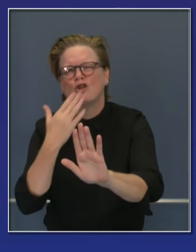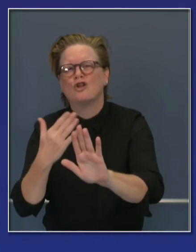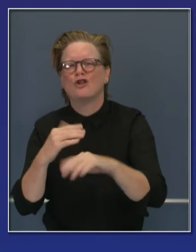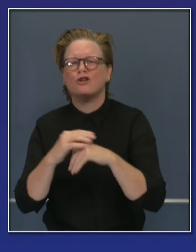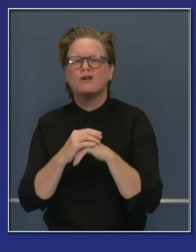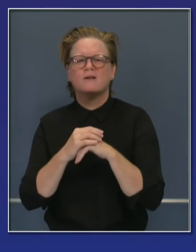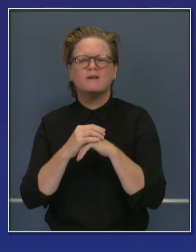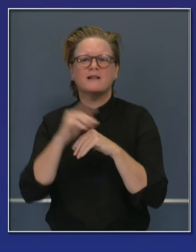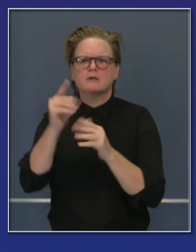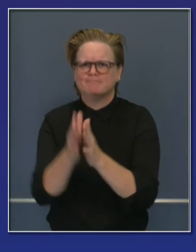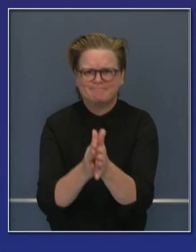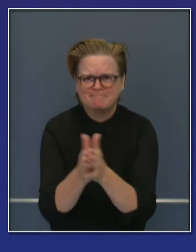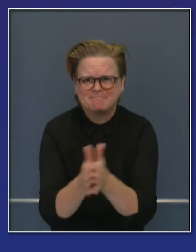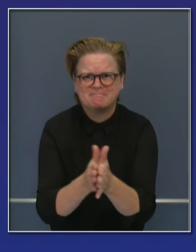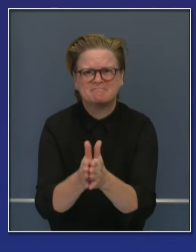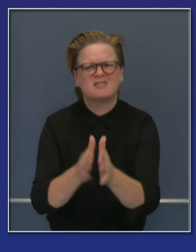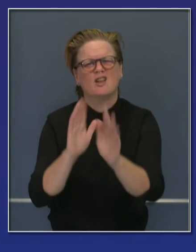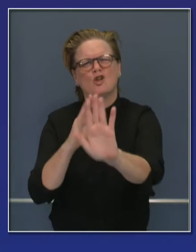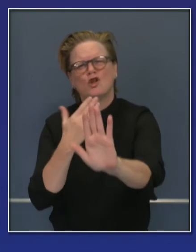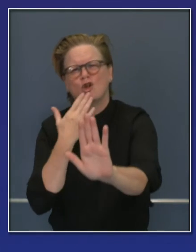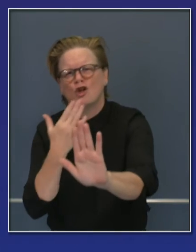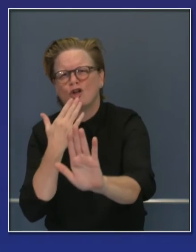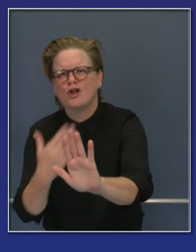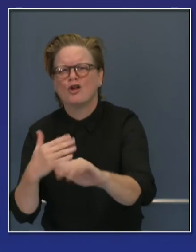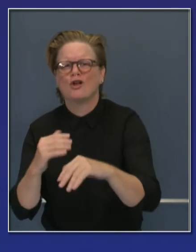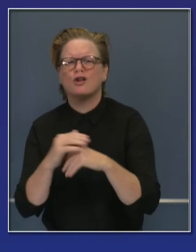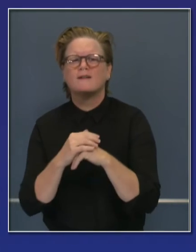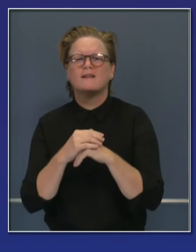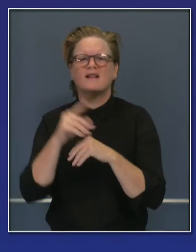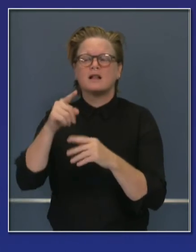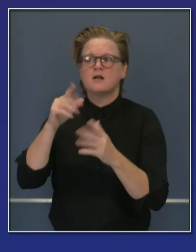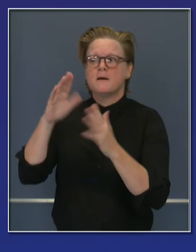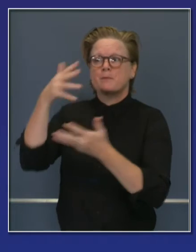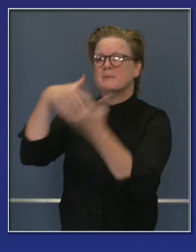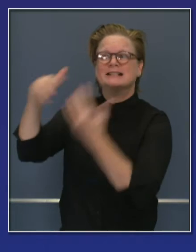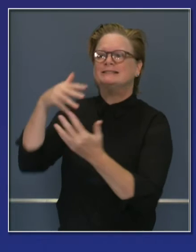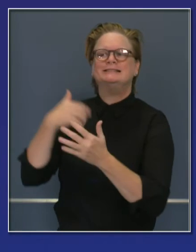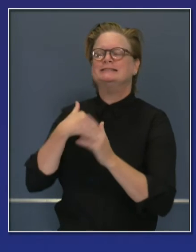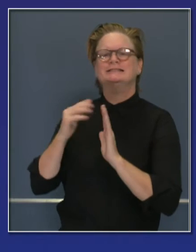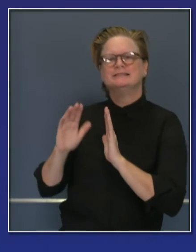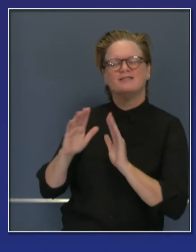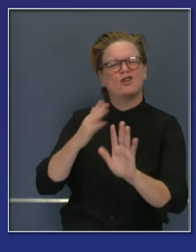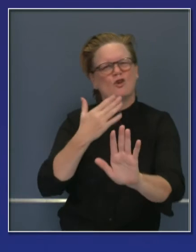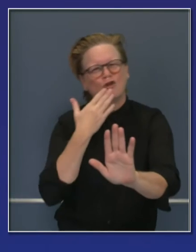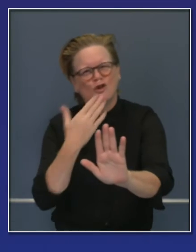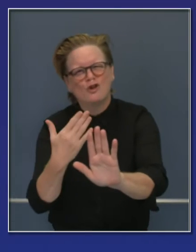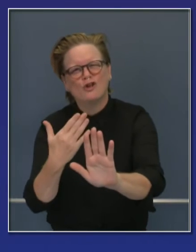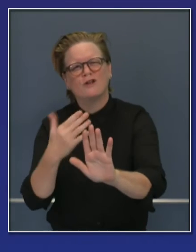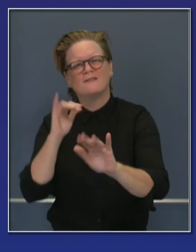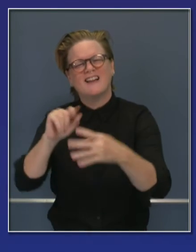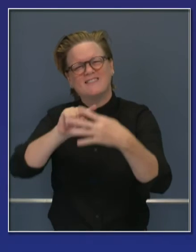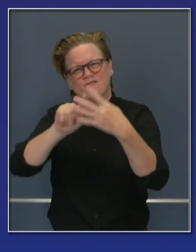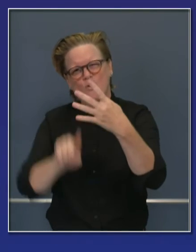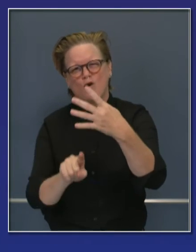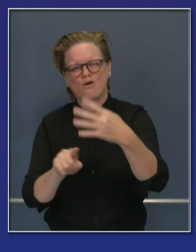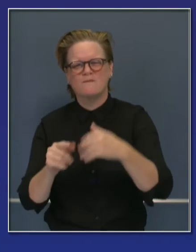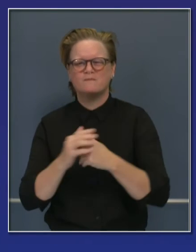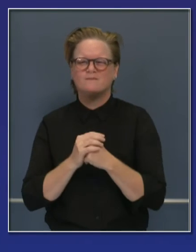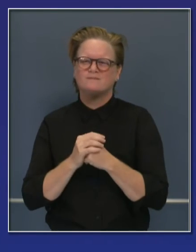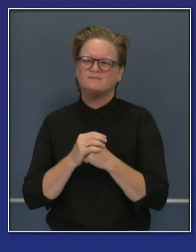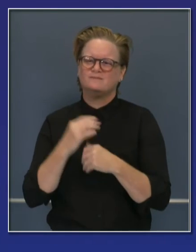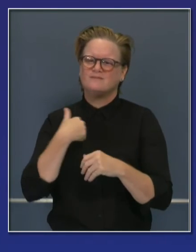has to make, and not just make in the morning and, but something we have to make throughout the